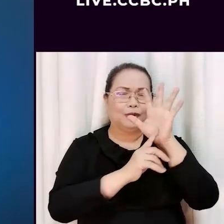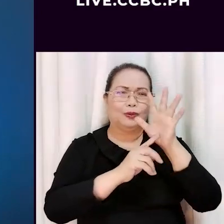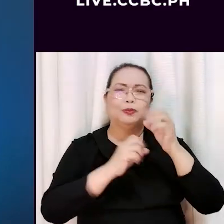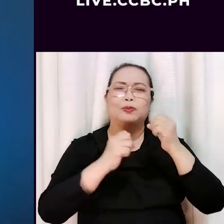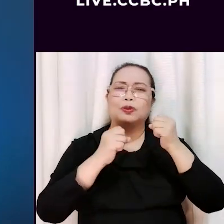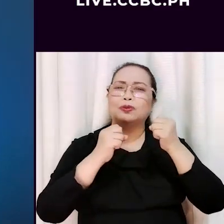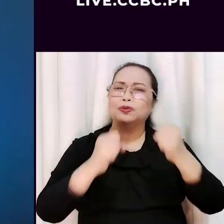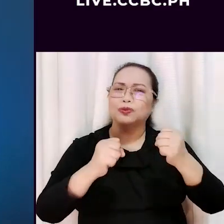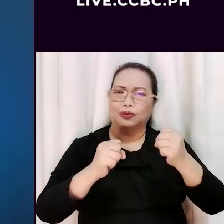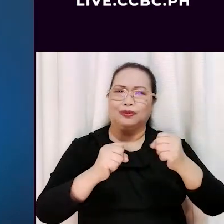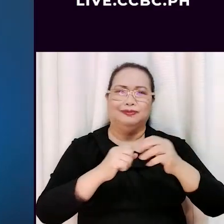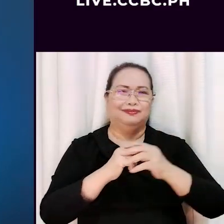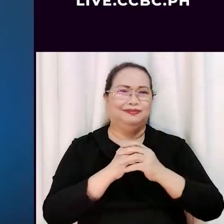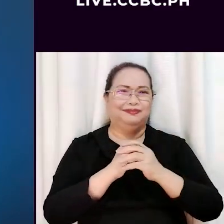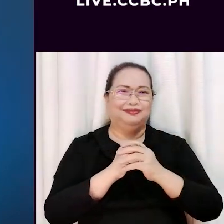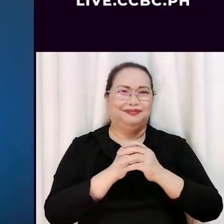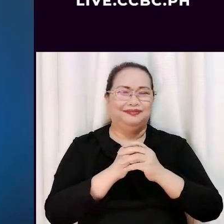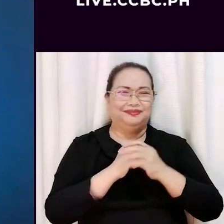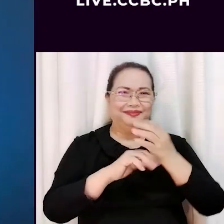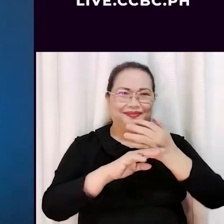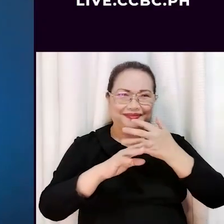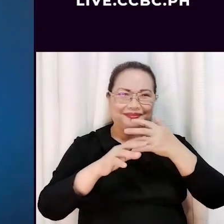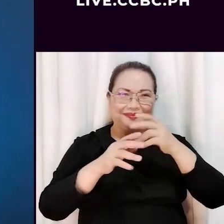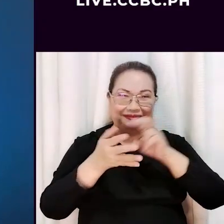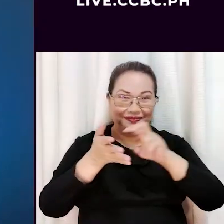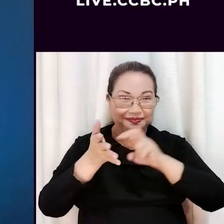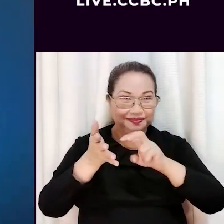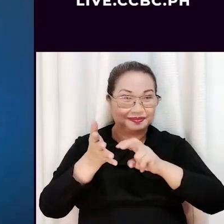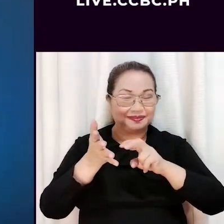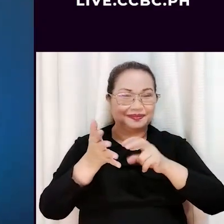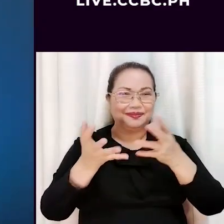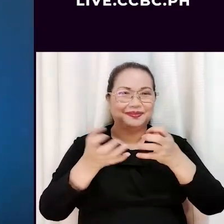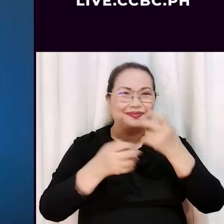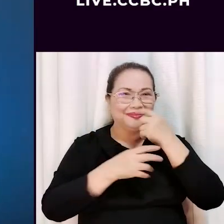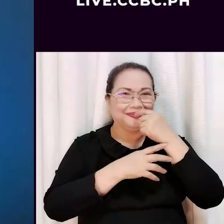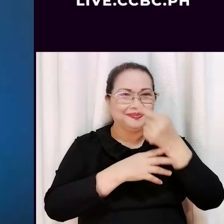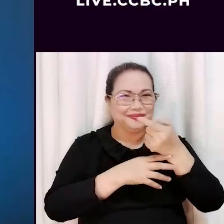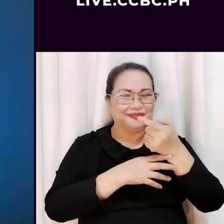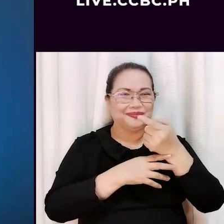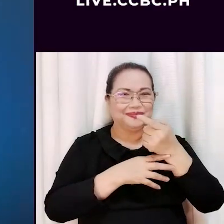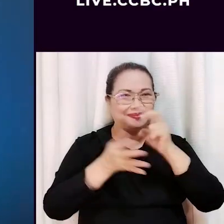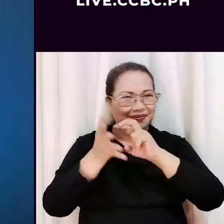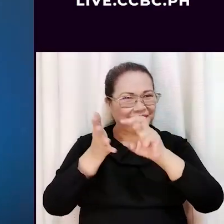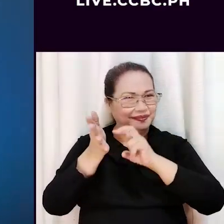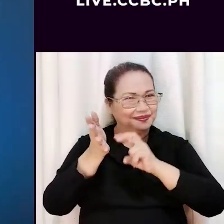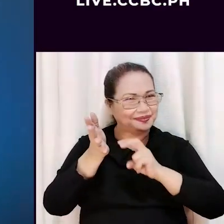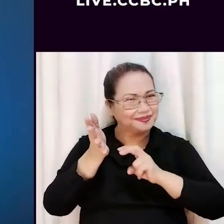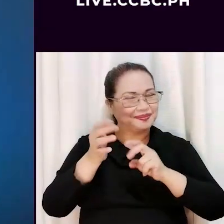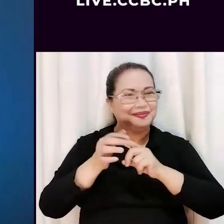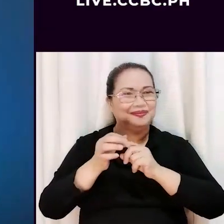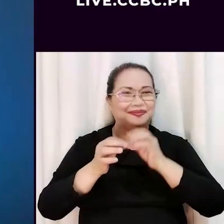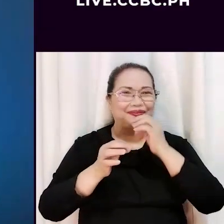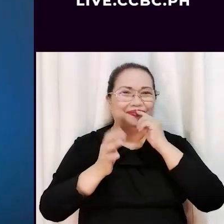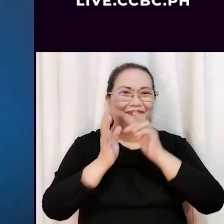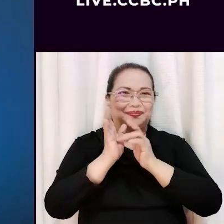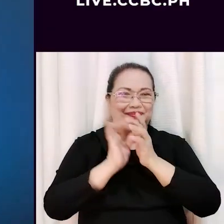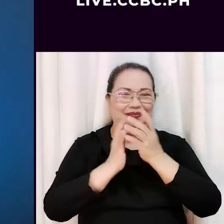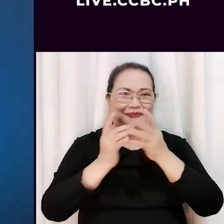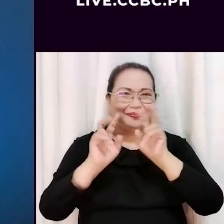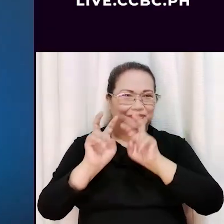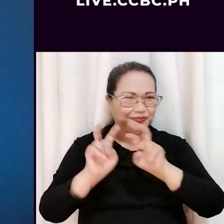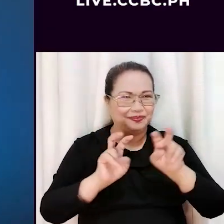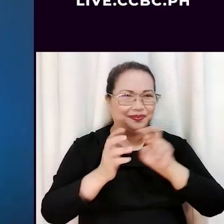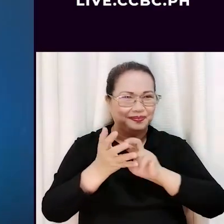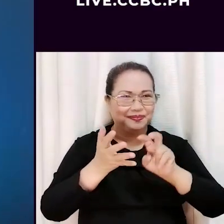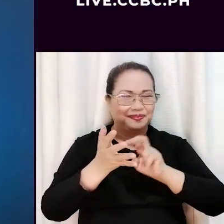Okay. So before I read through the text, I want to say that I will read through the text and I will go through it